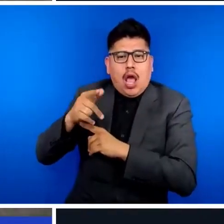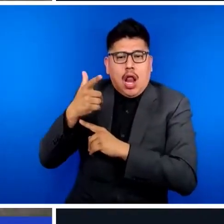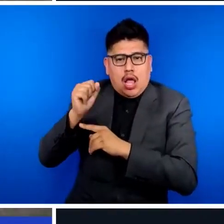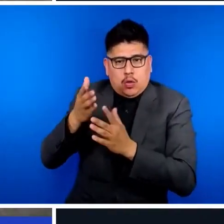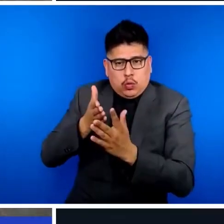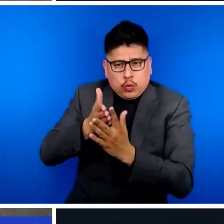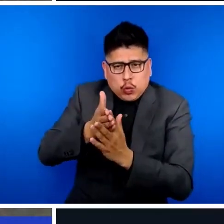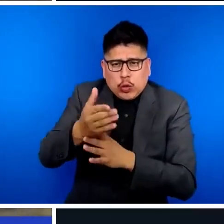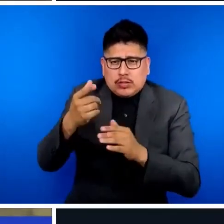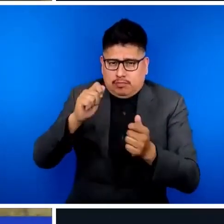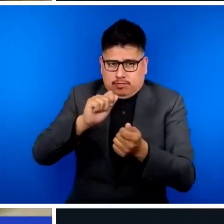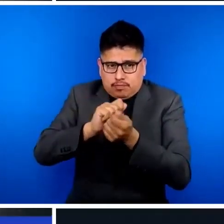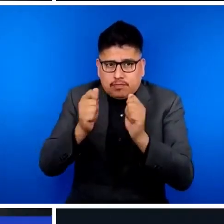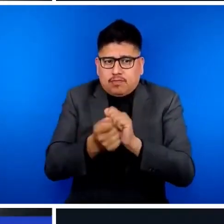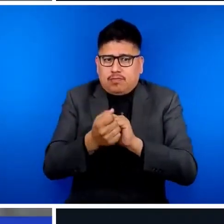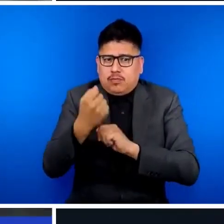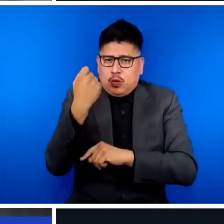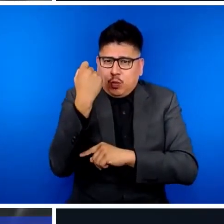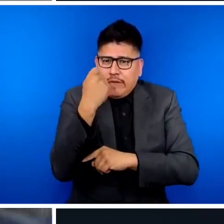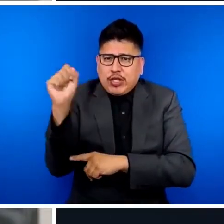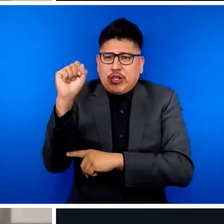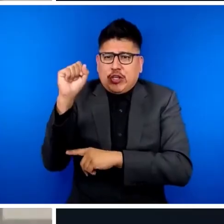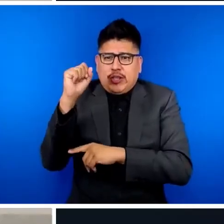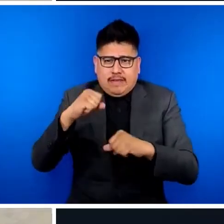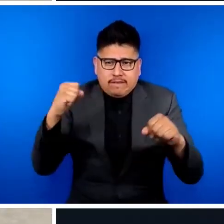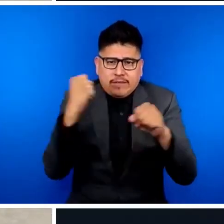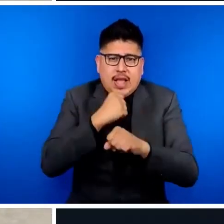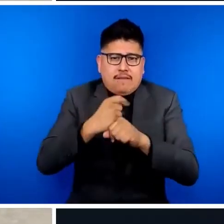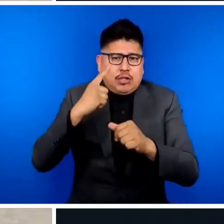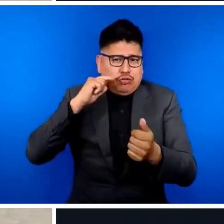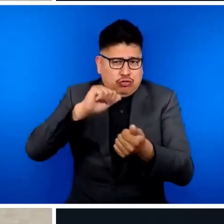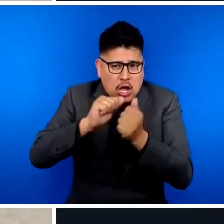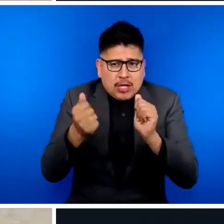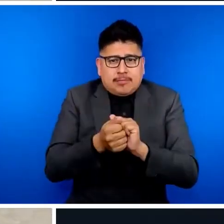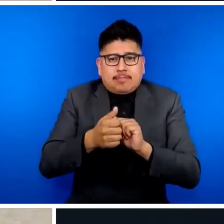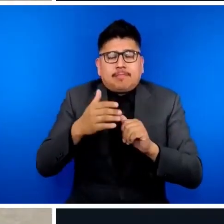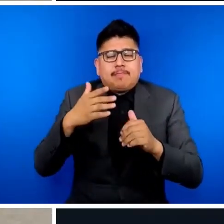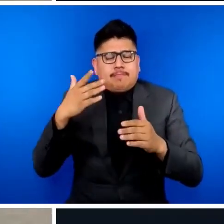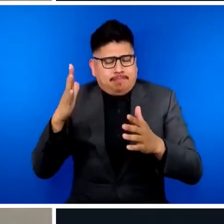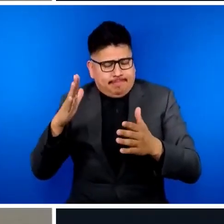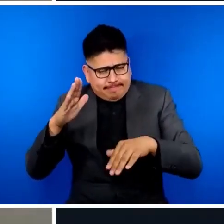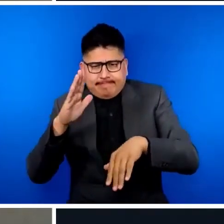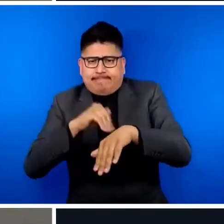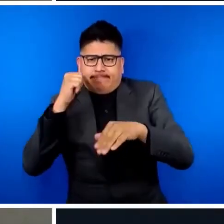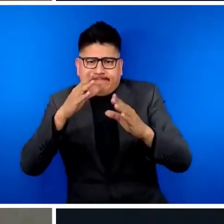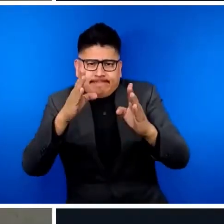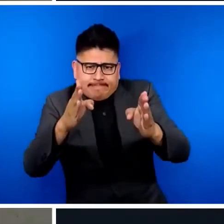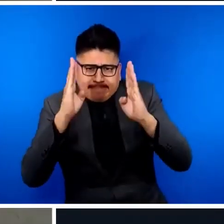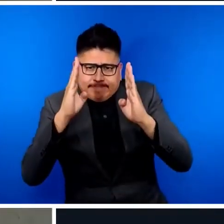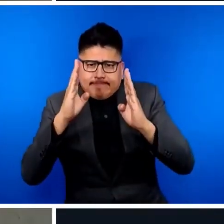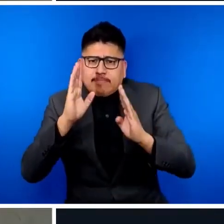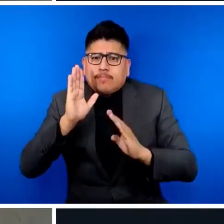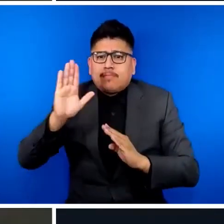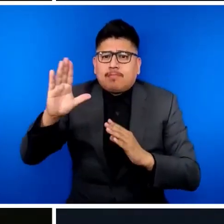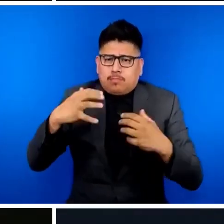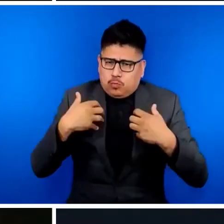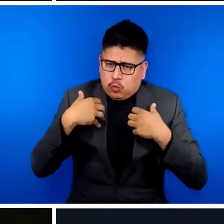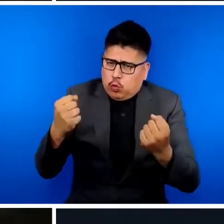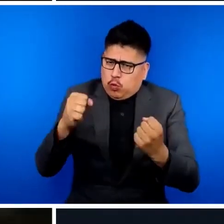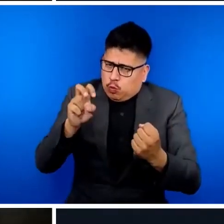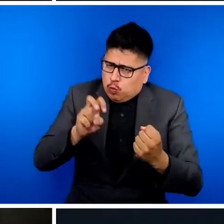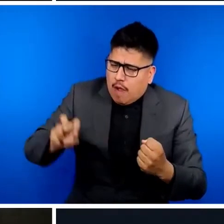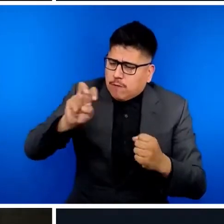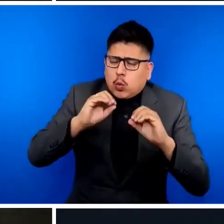He commands your attention. Don't miss his courageous journey. If there is no struggle, there is no